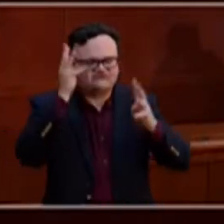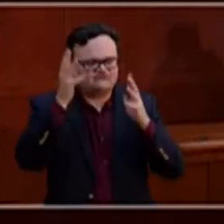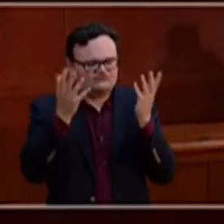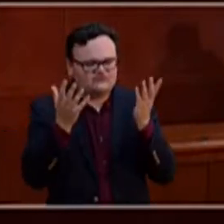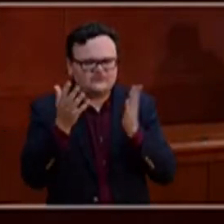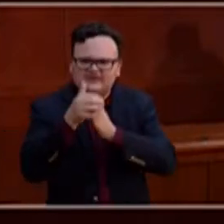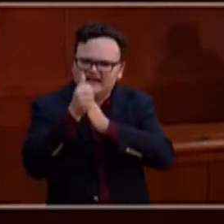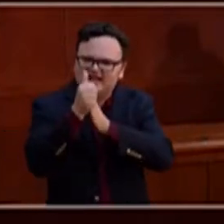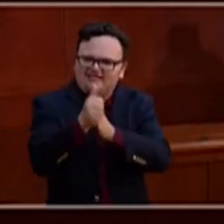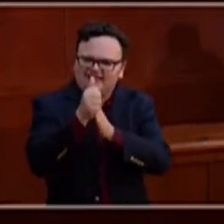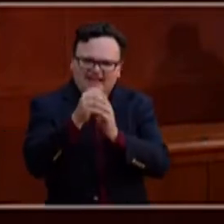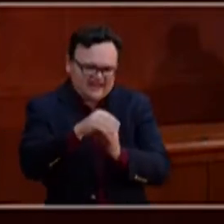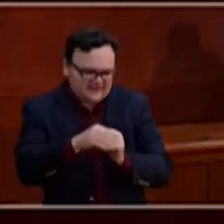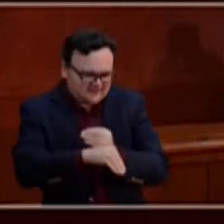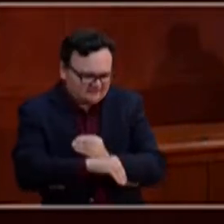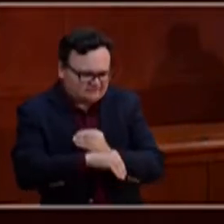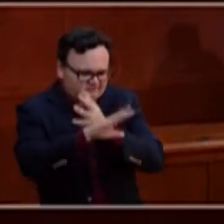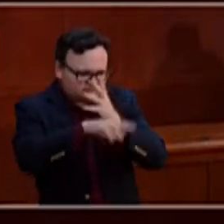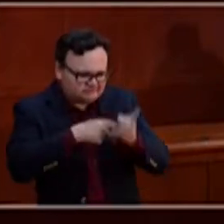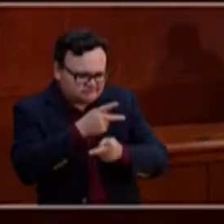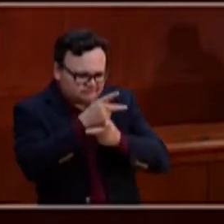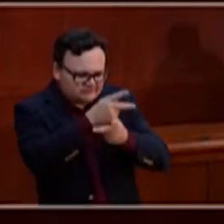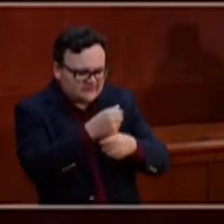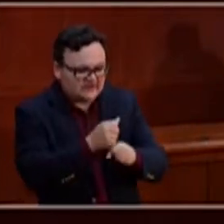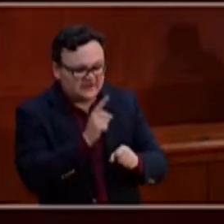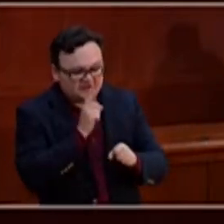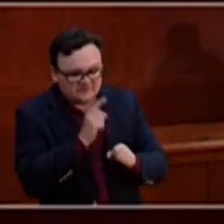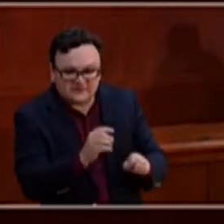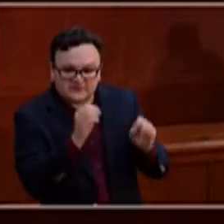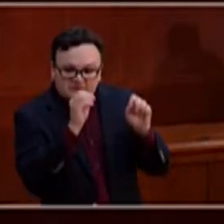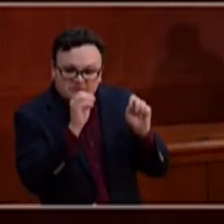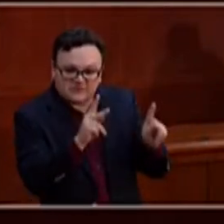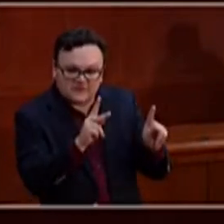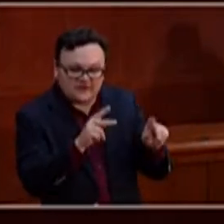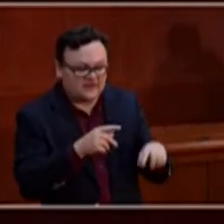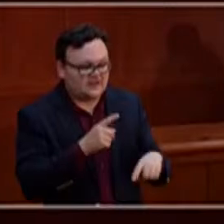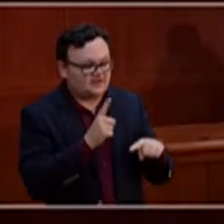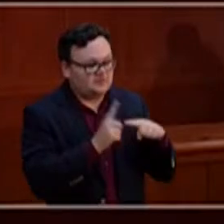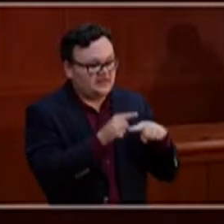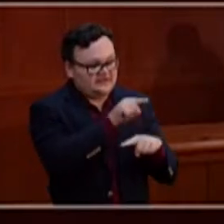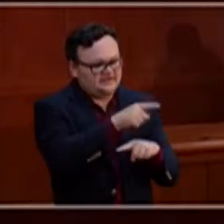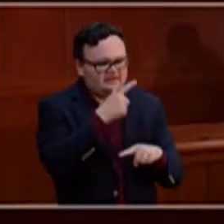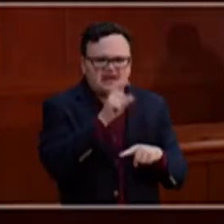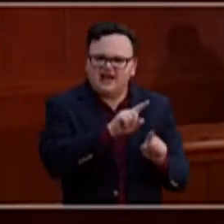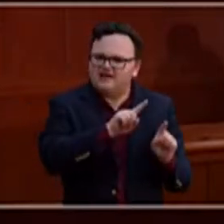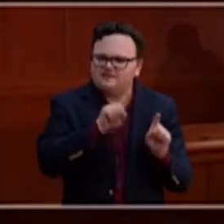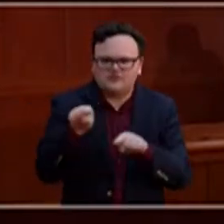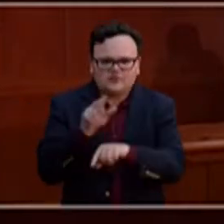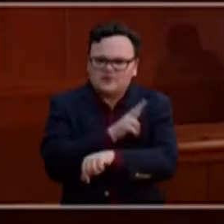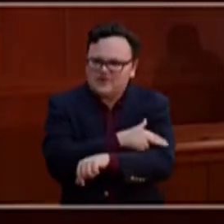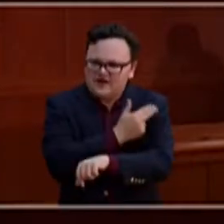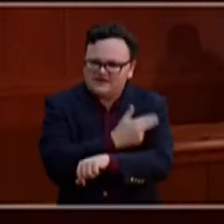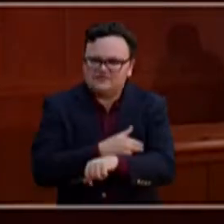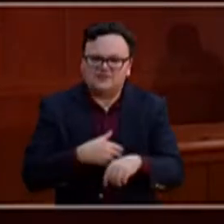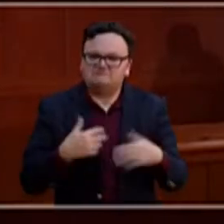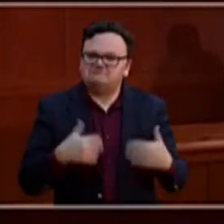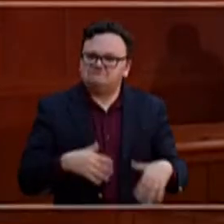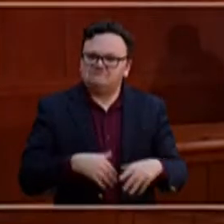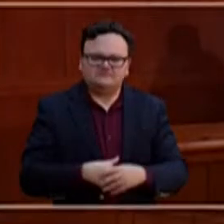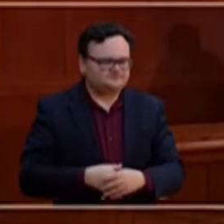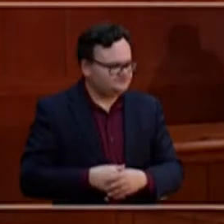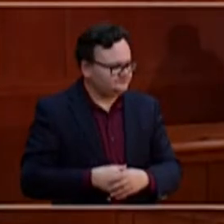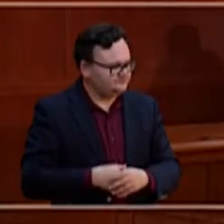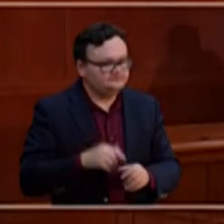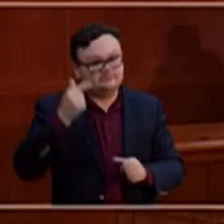that they are in the right level of care and they've reduced their risk of exposure in the community. Absolutely. It is definitely true.